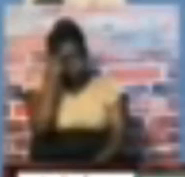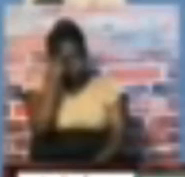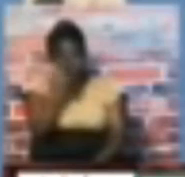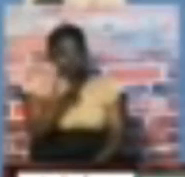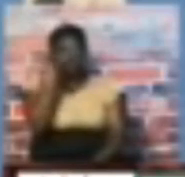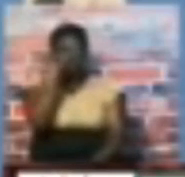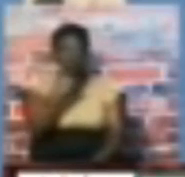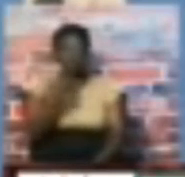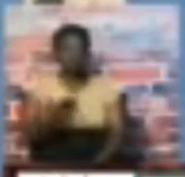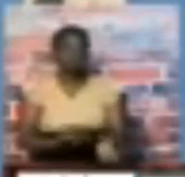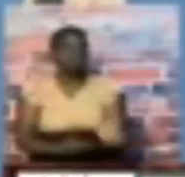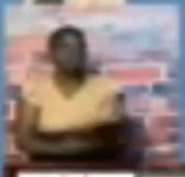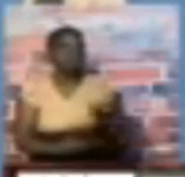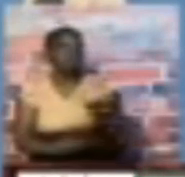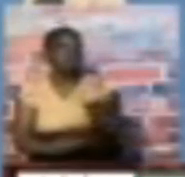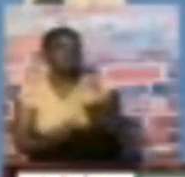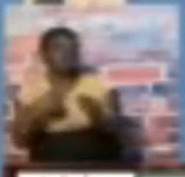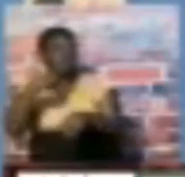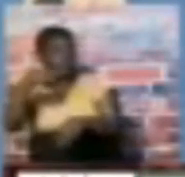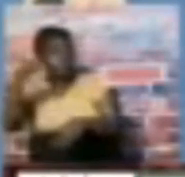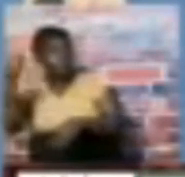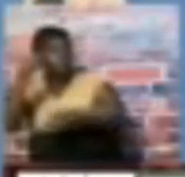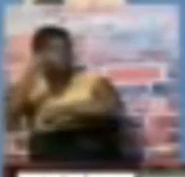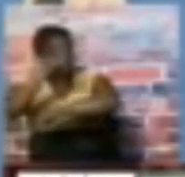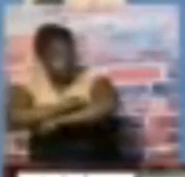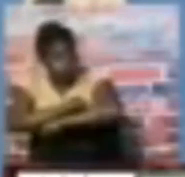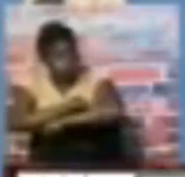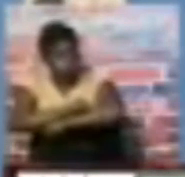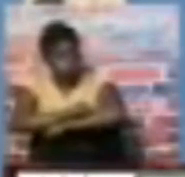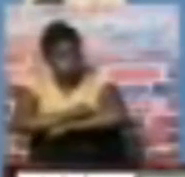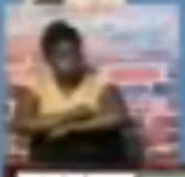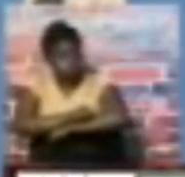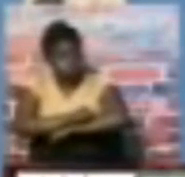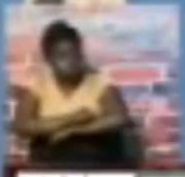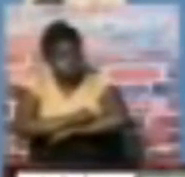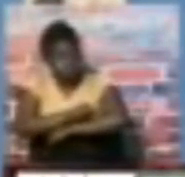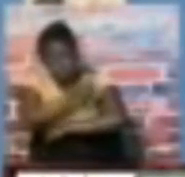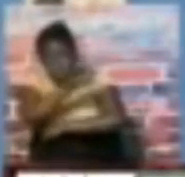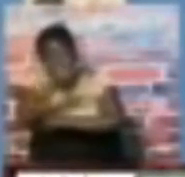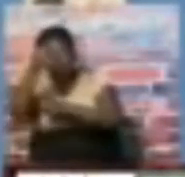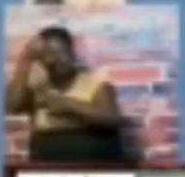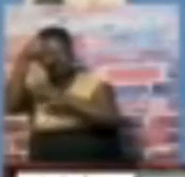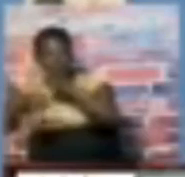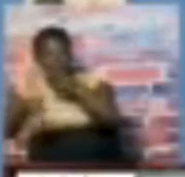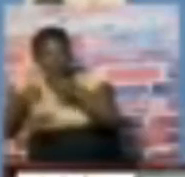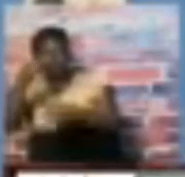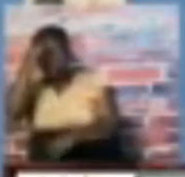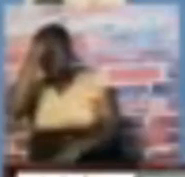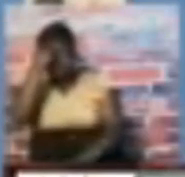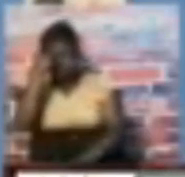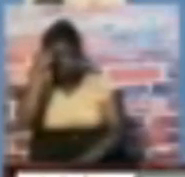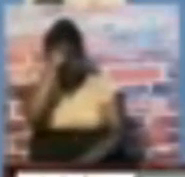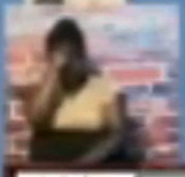who will have to come back and join the other finalists, because we have said that the finalists,